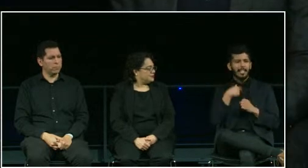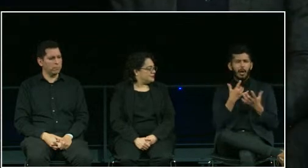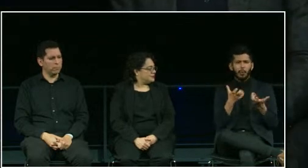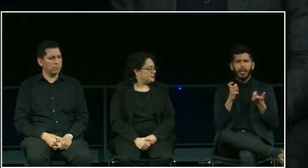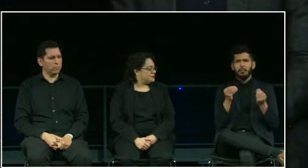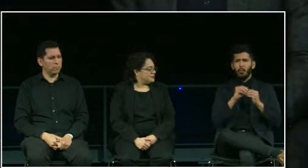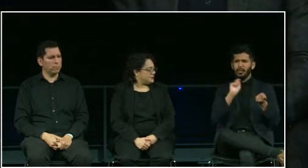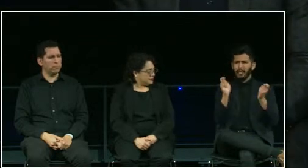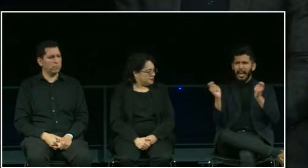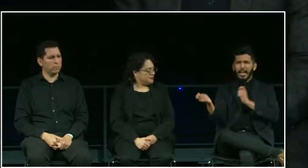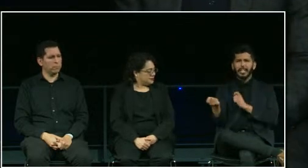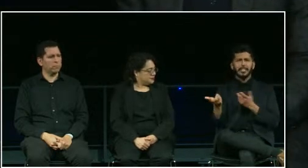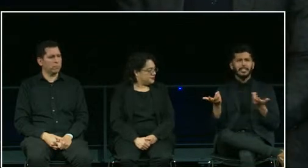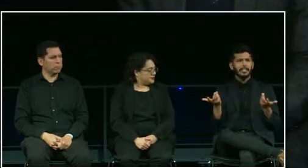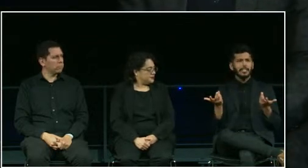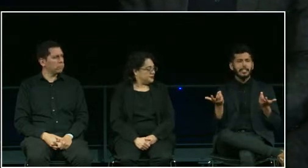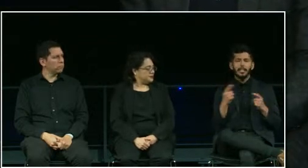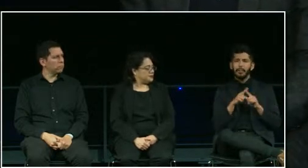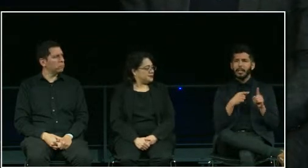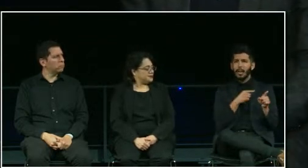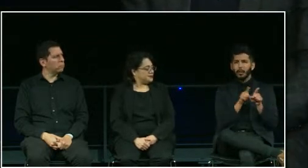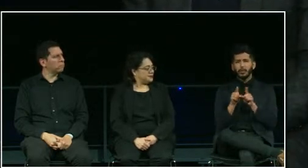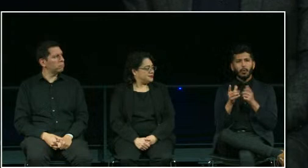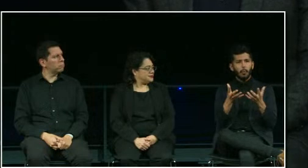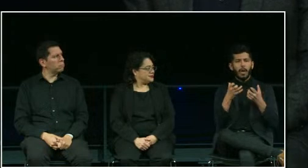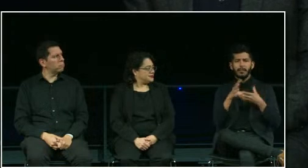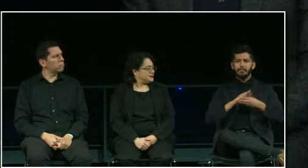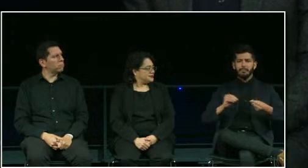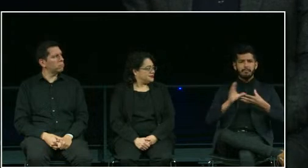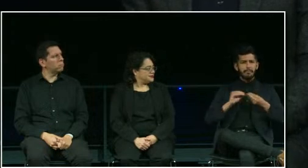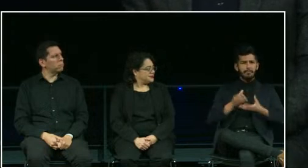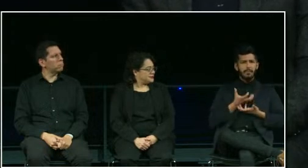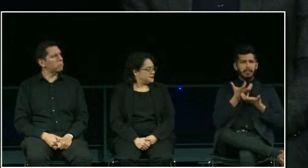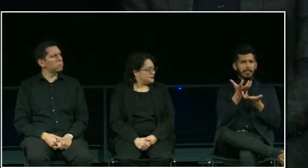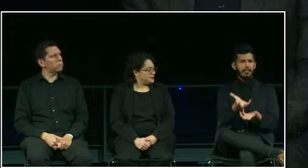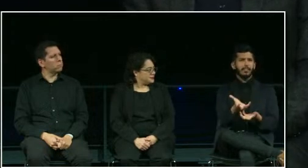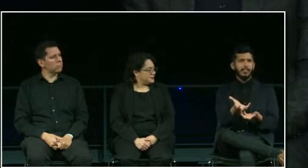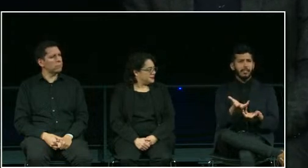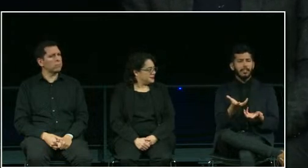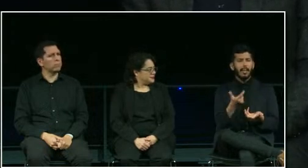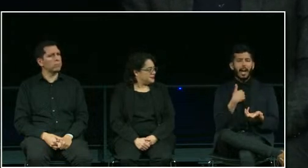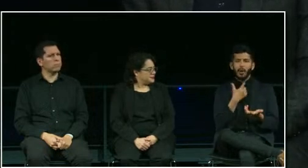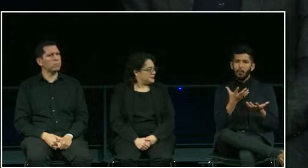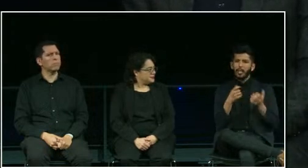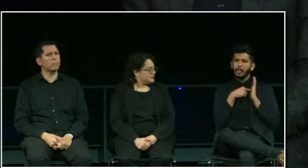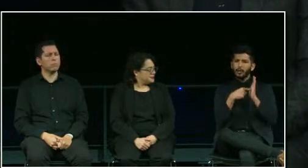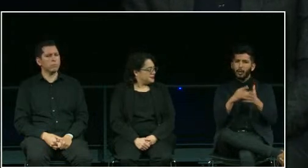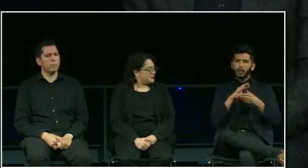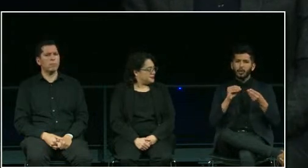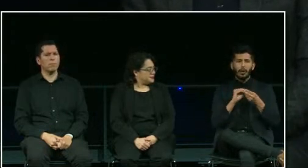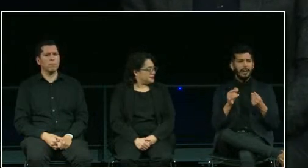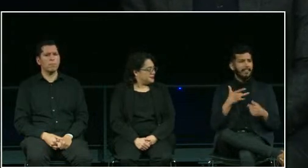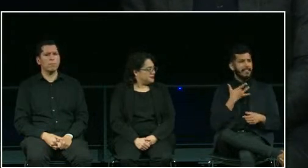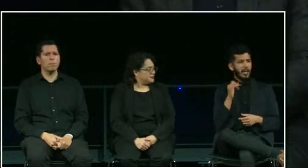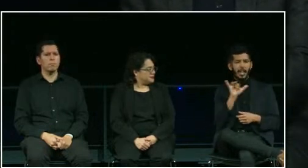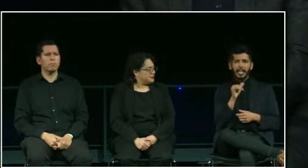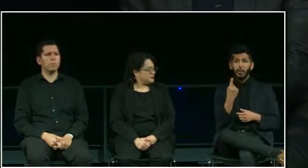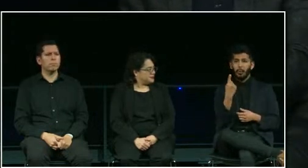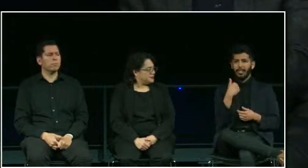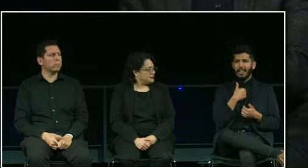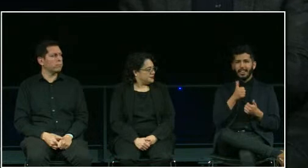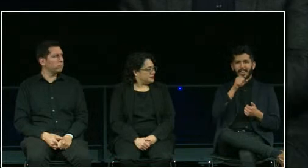sake, but I also wanted to tell this story, the Sea Beast. I wanted to tell a story that tonally would feel like the ones that I loved the